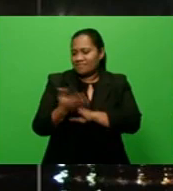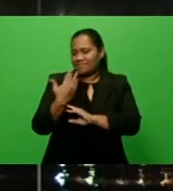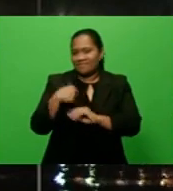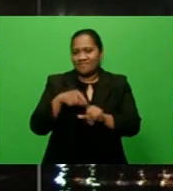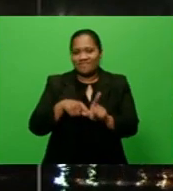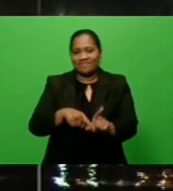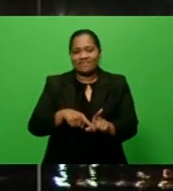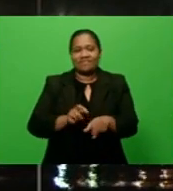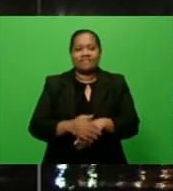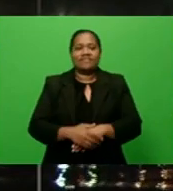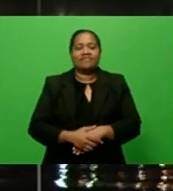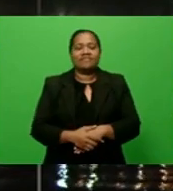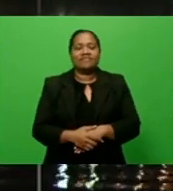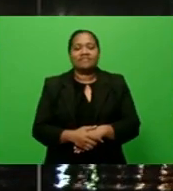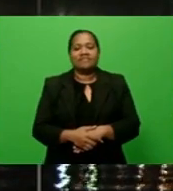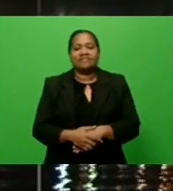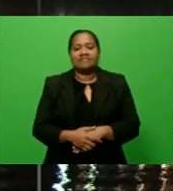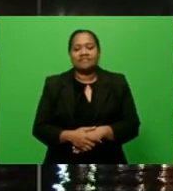year.